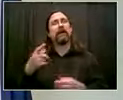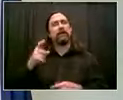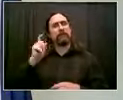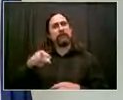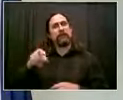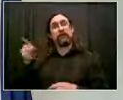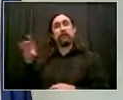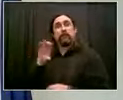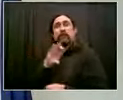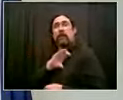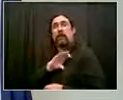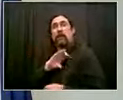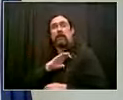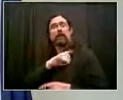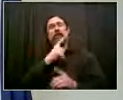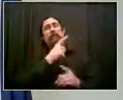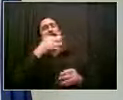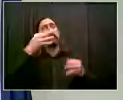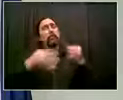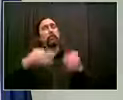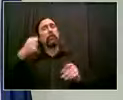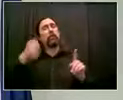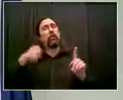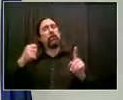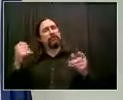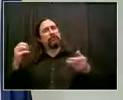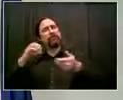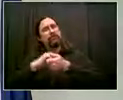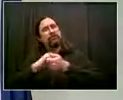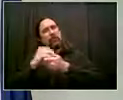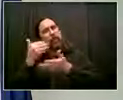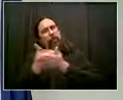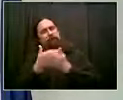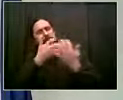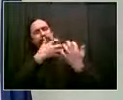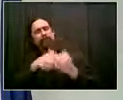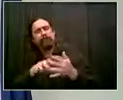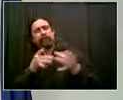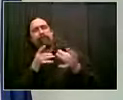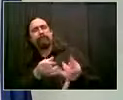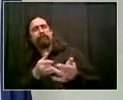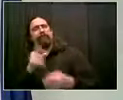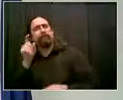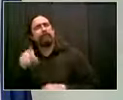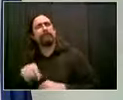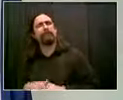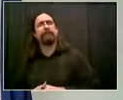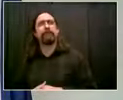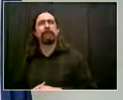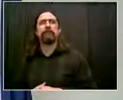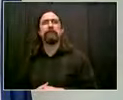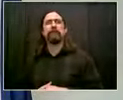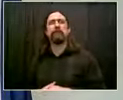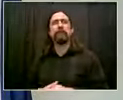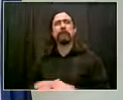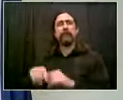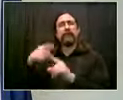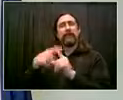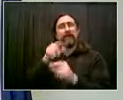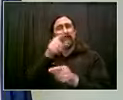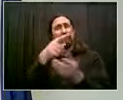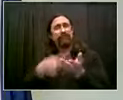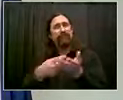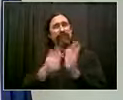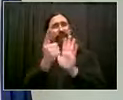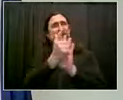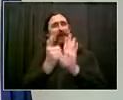parole bill. That is one of the ways to end the vicious cycle of gun violence that we have. People returning home, if they don't have the